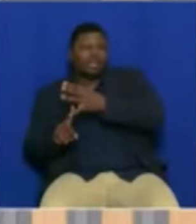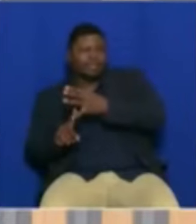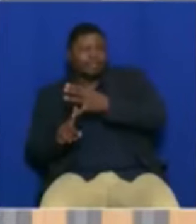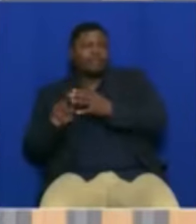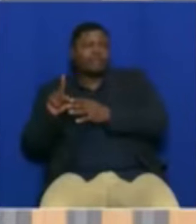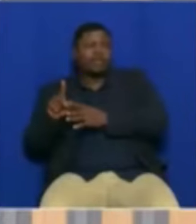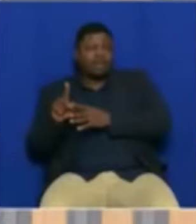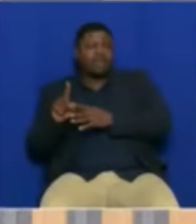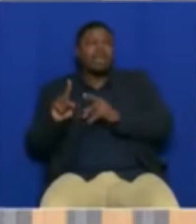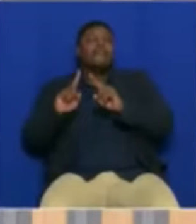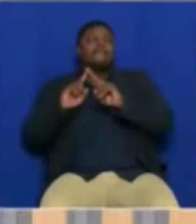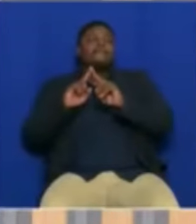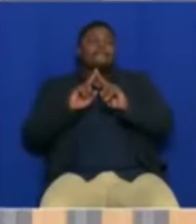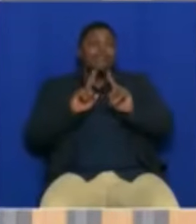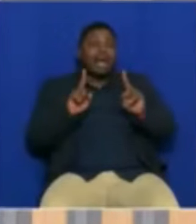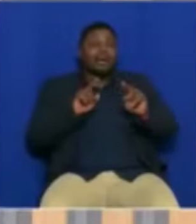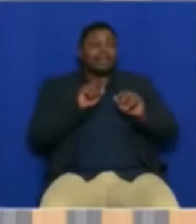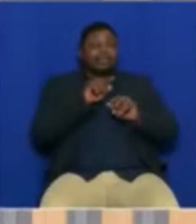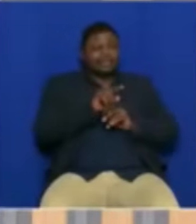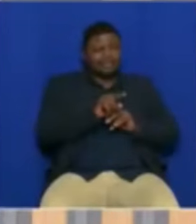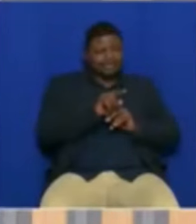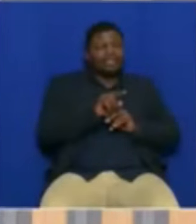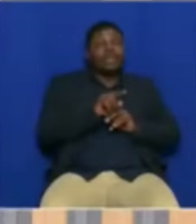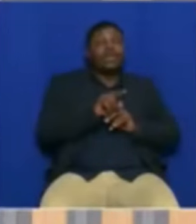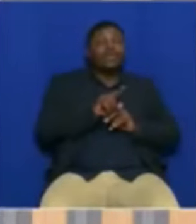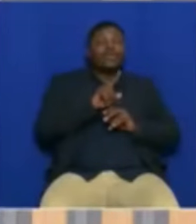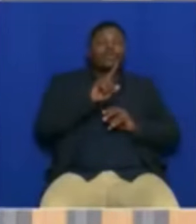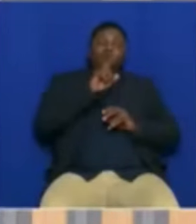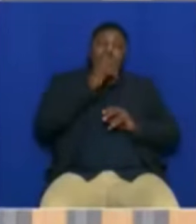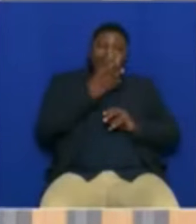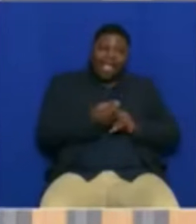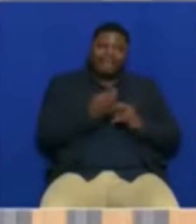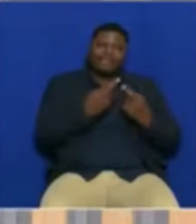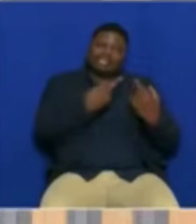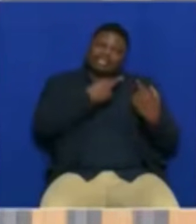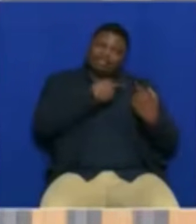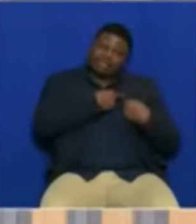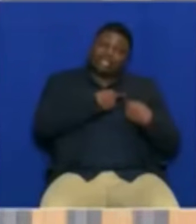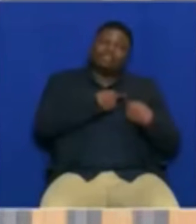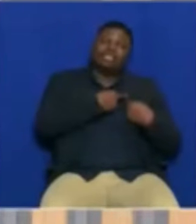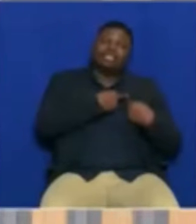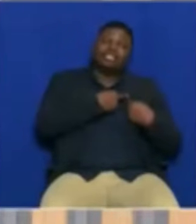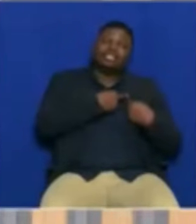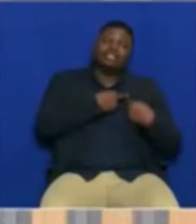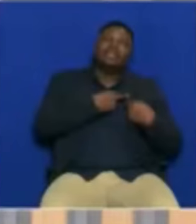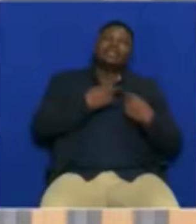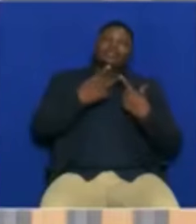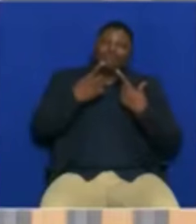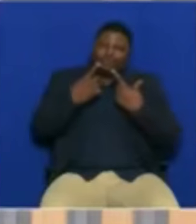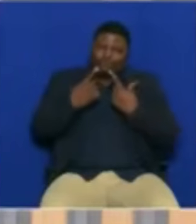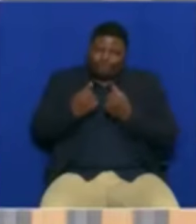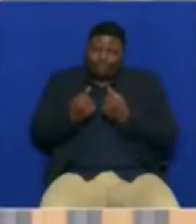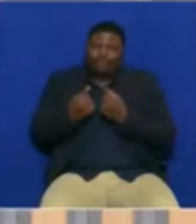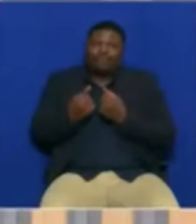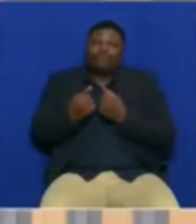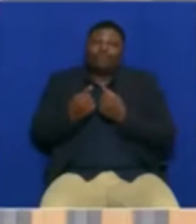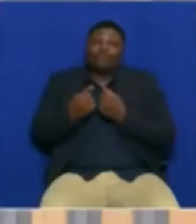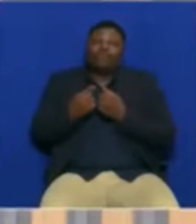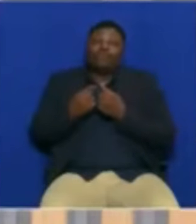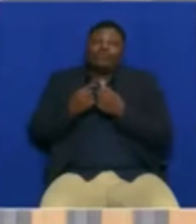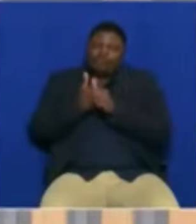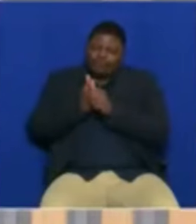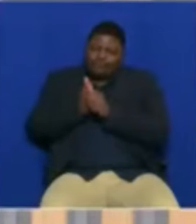to X. So it's taken as being part of X. You are still basically exercising the same